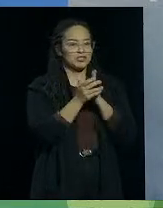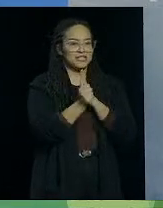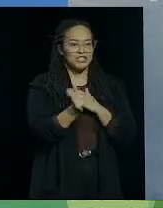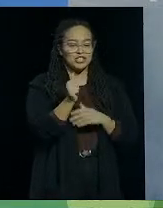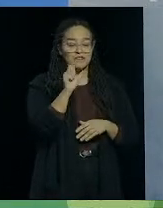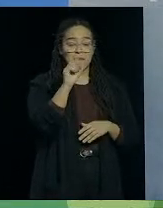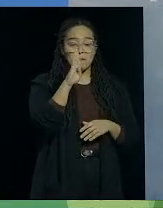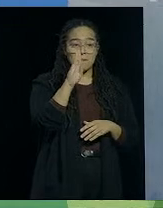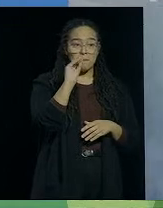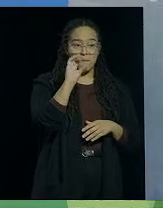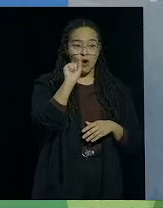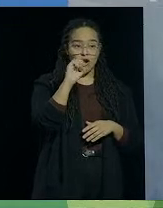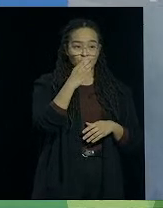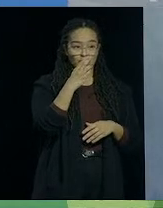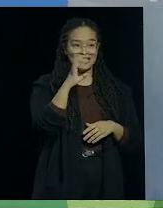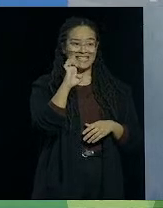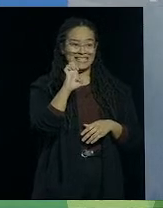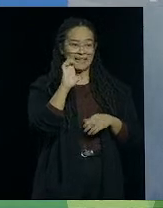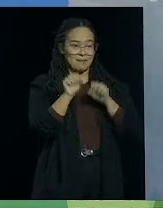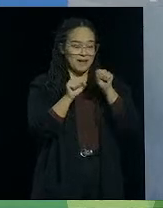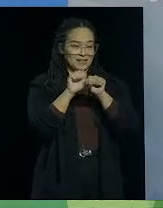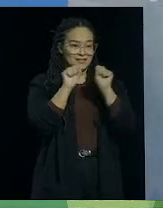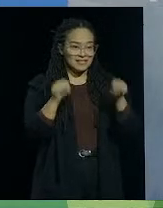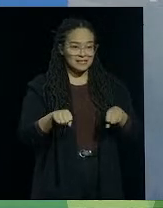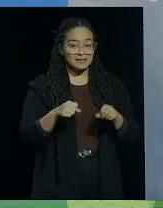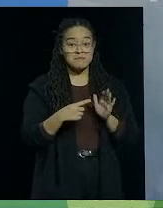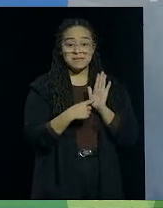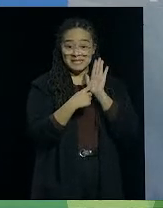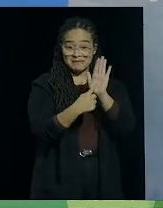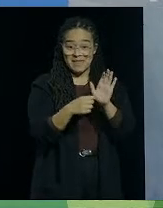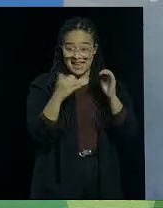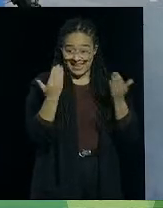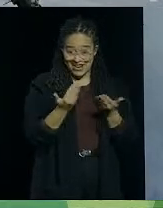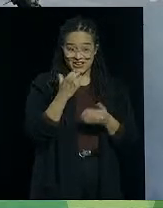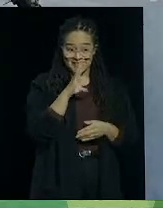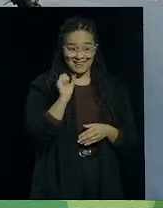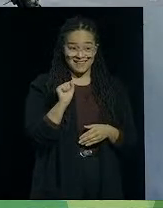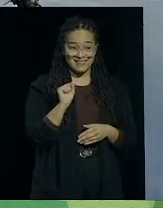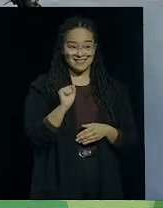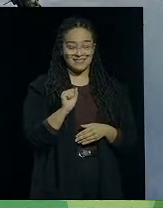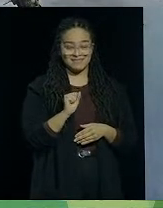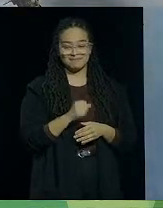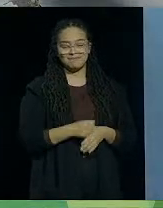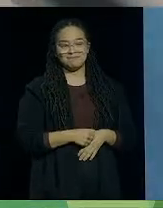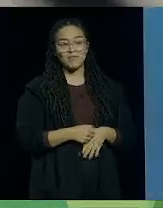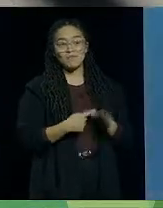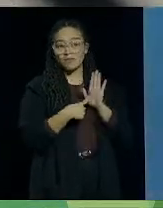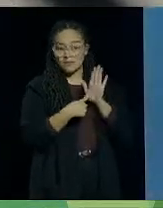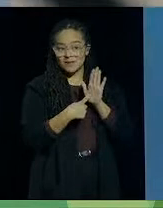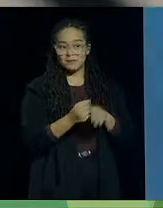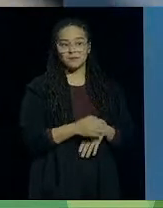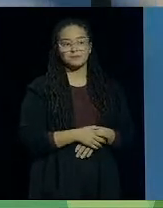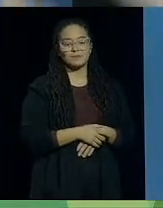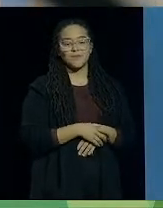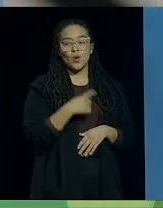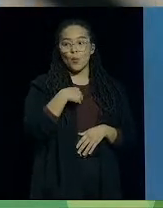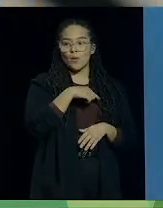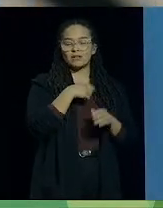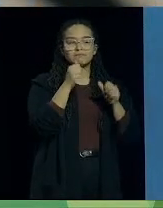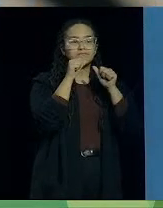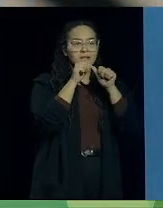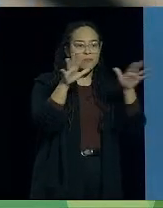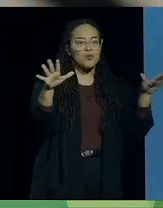Bosch e-bike system is on display here at CES. For example, we